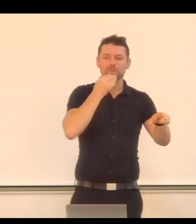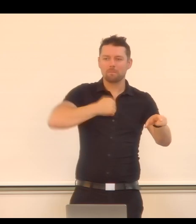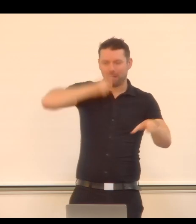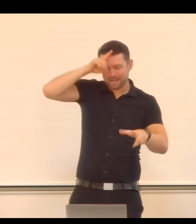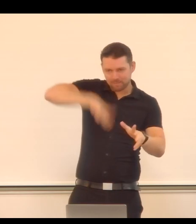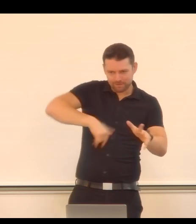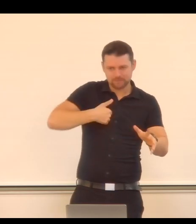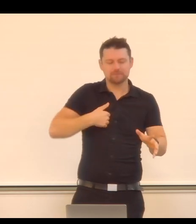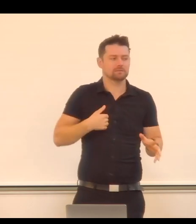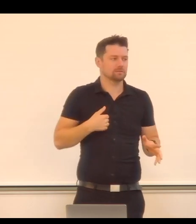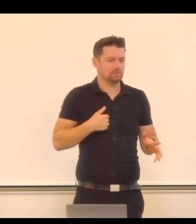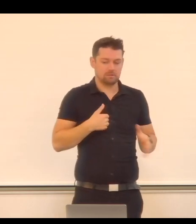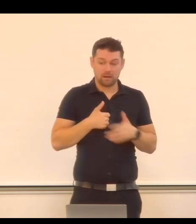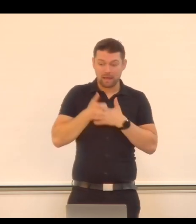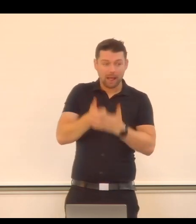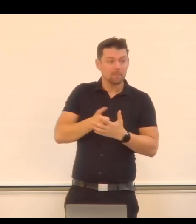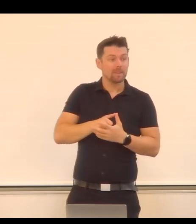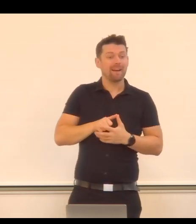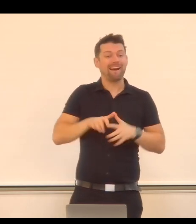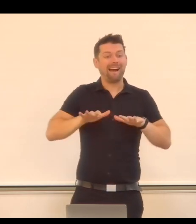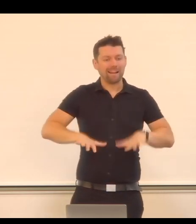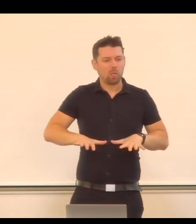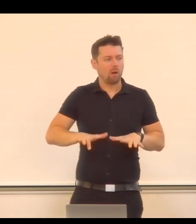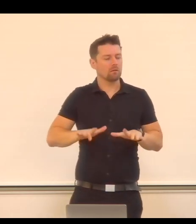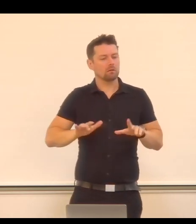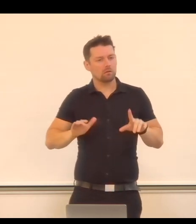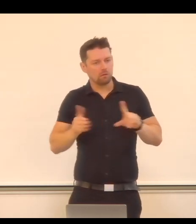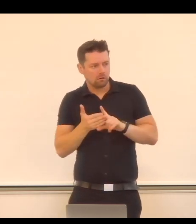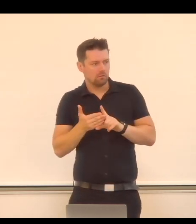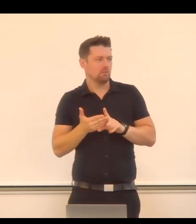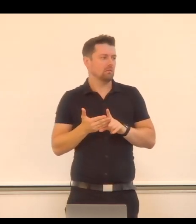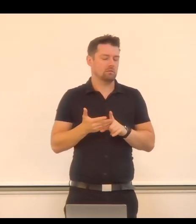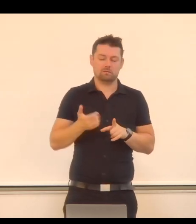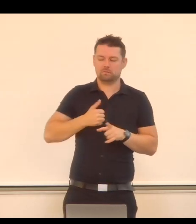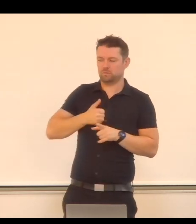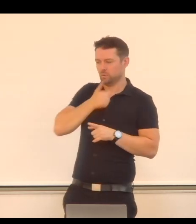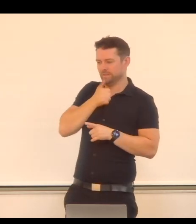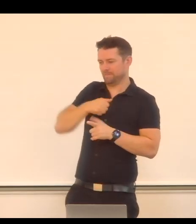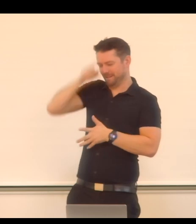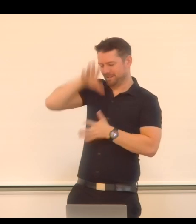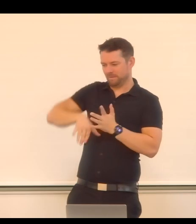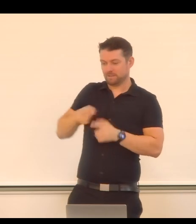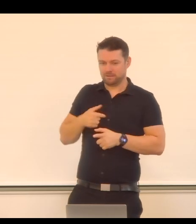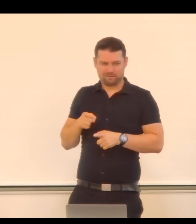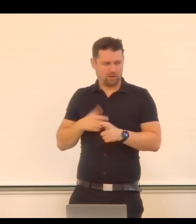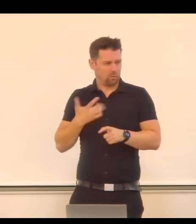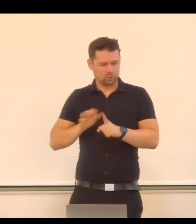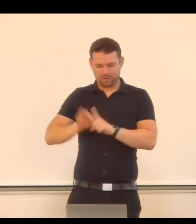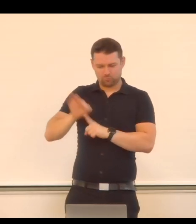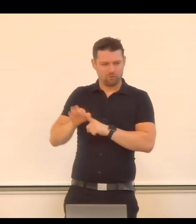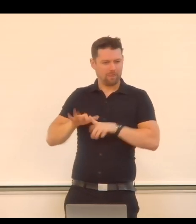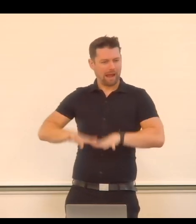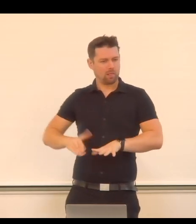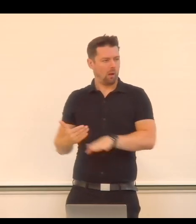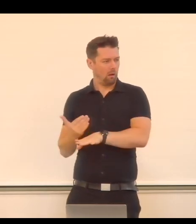had and helping the analog community, taking the other side of my experience and helping the analog community improve and do things